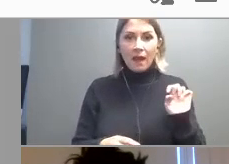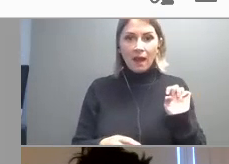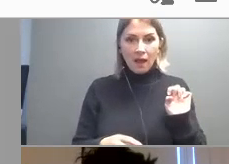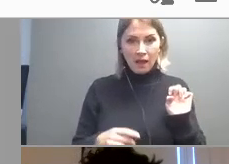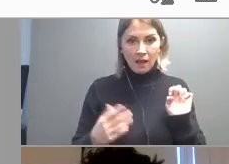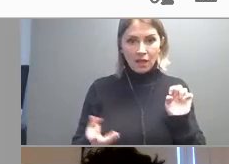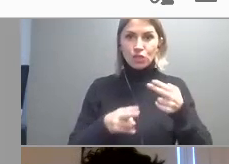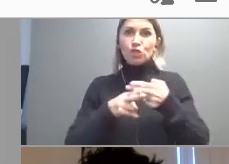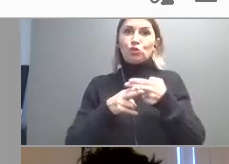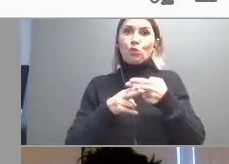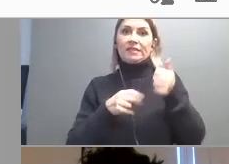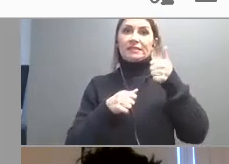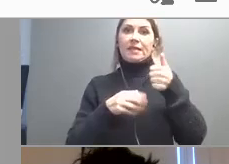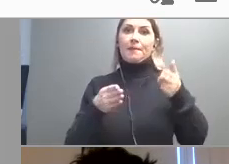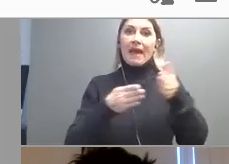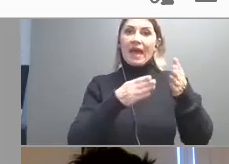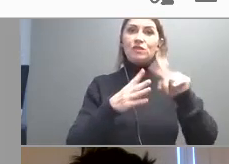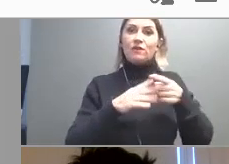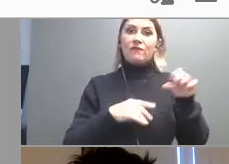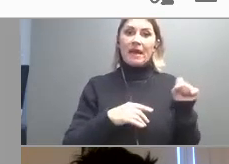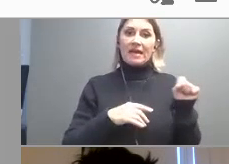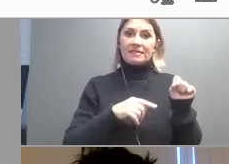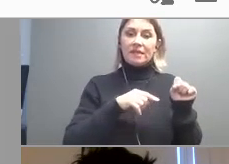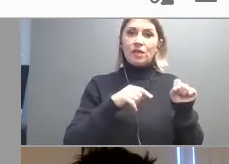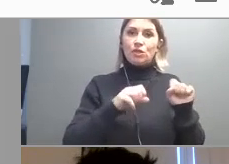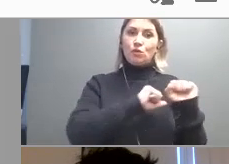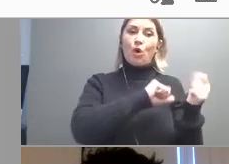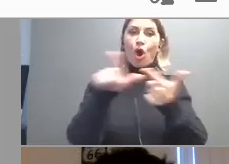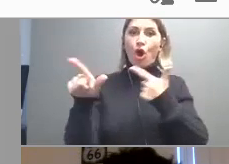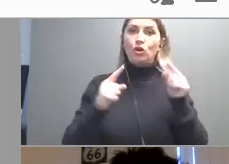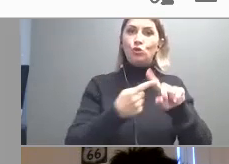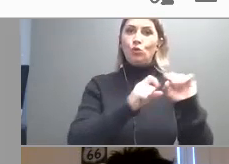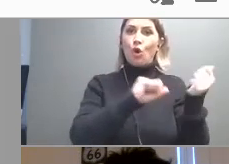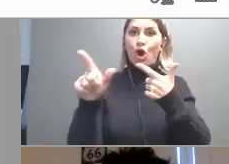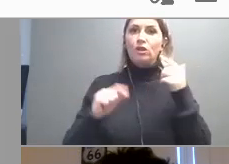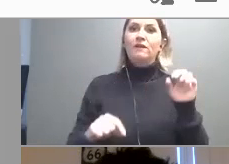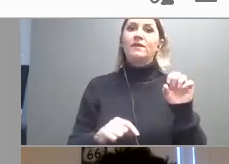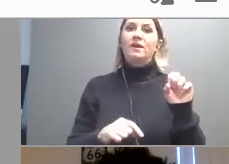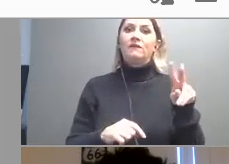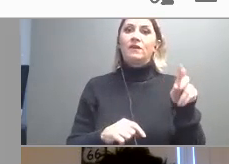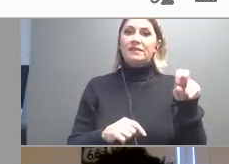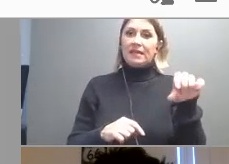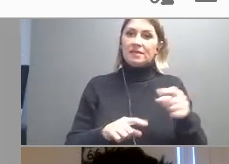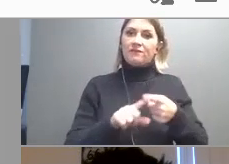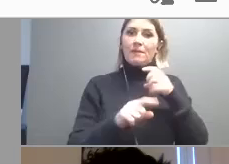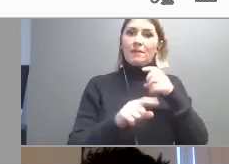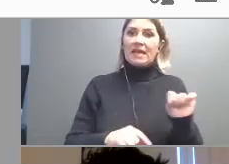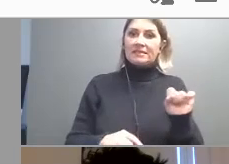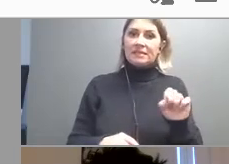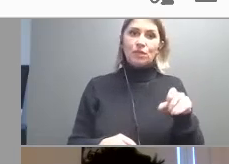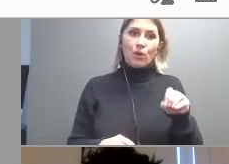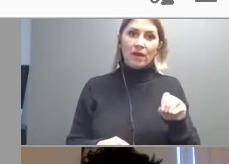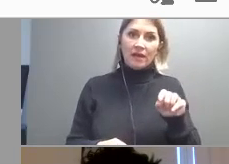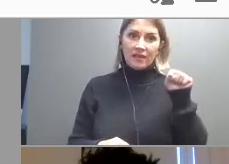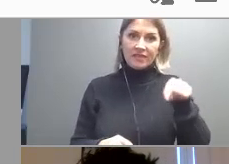shortest path starting from S to all other vertices from S, right? So this is a single